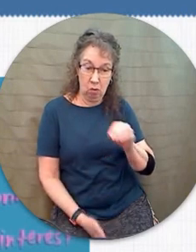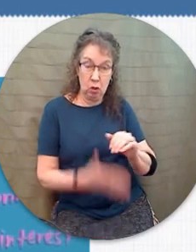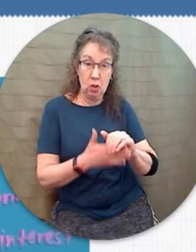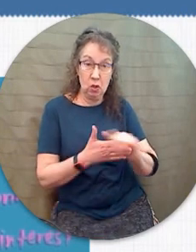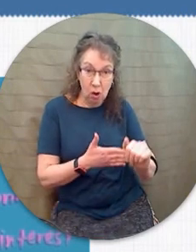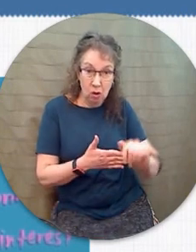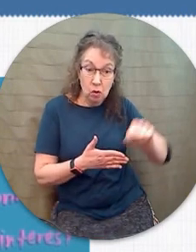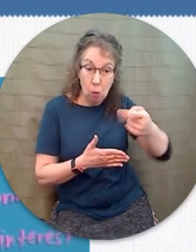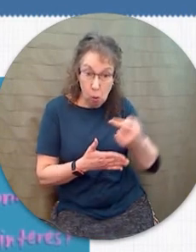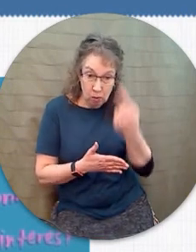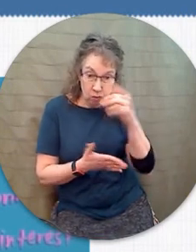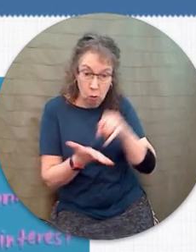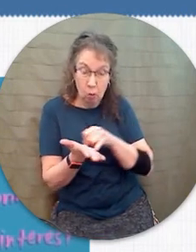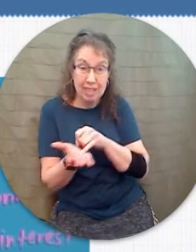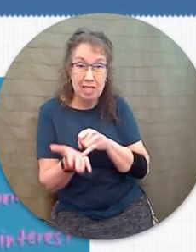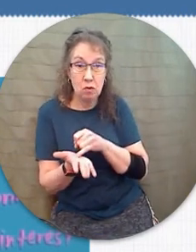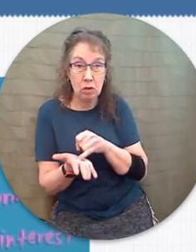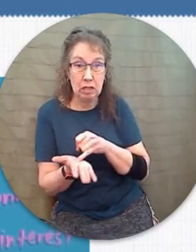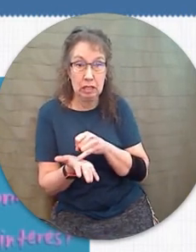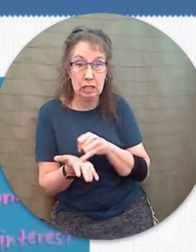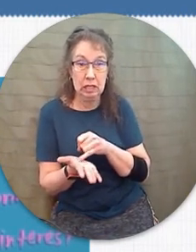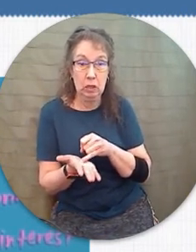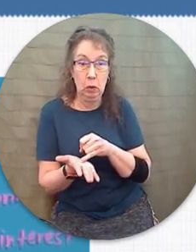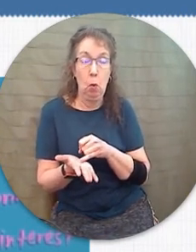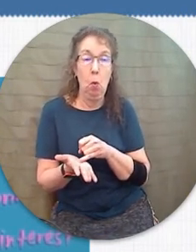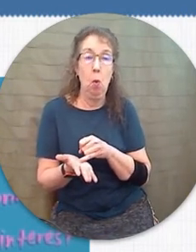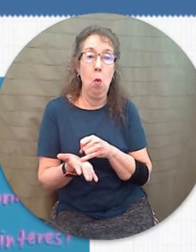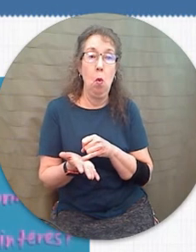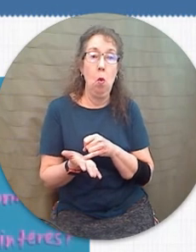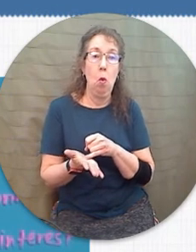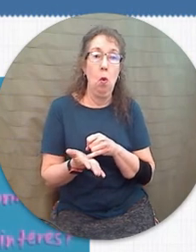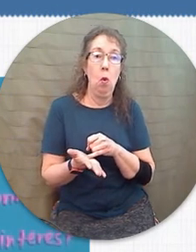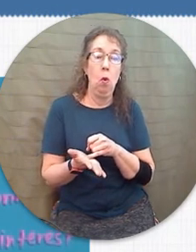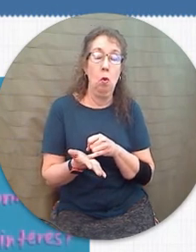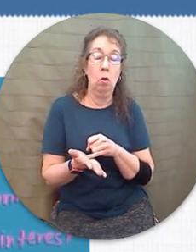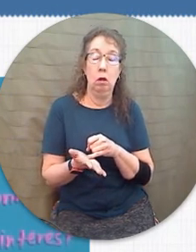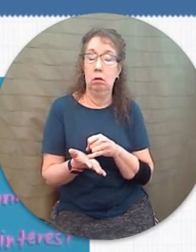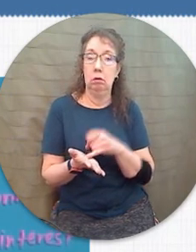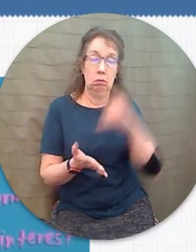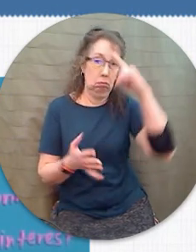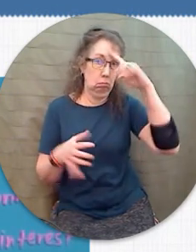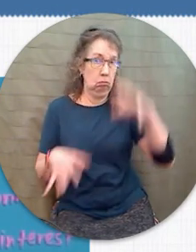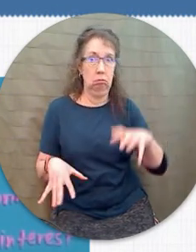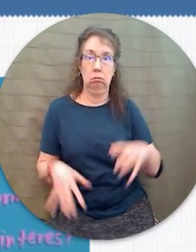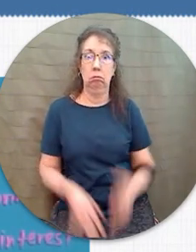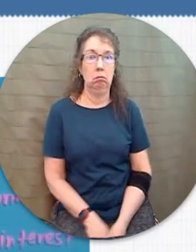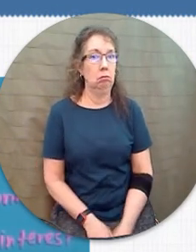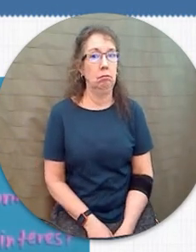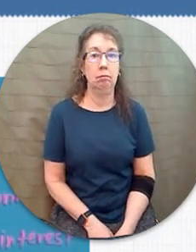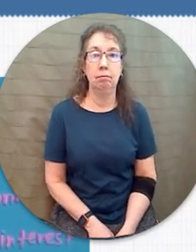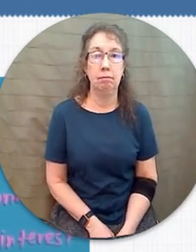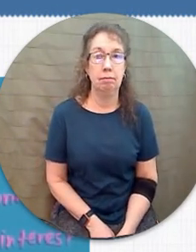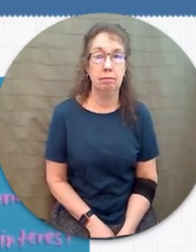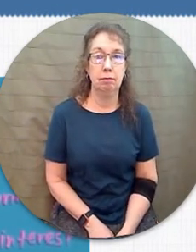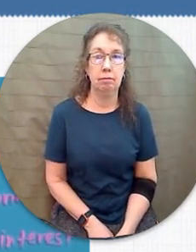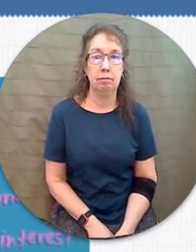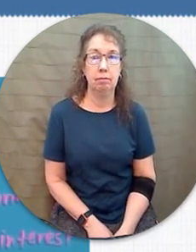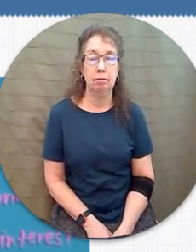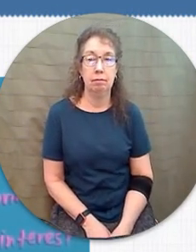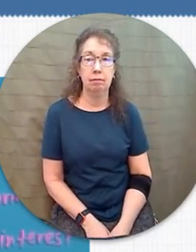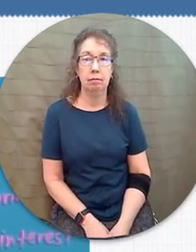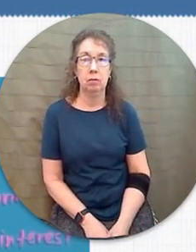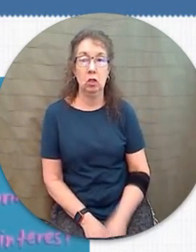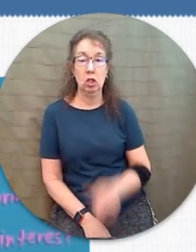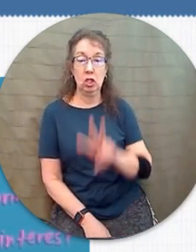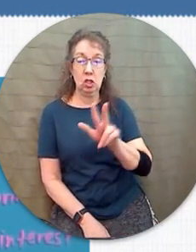$164,240 in interest. That is like almost mind-boggling. That 3